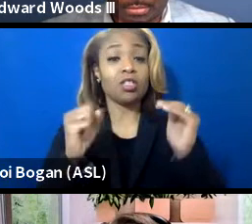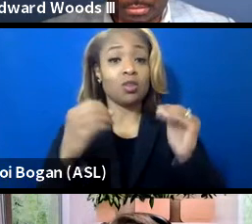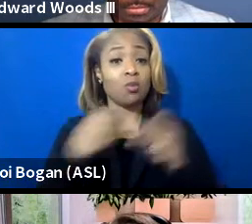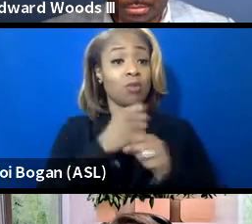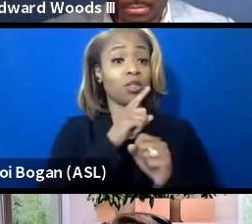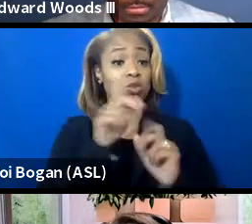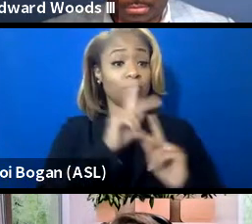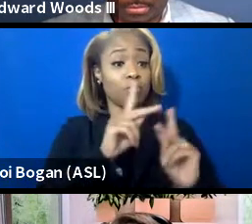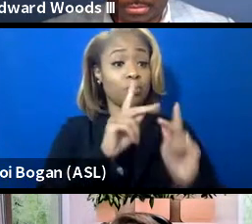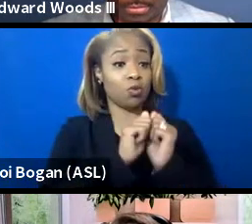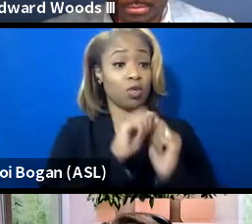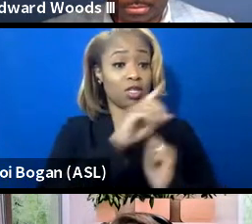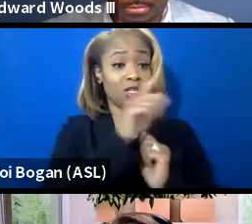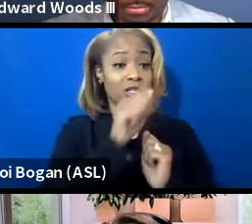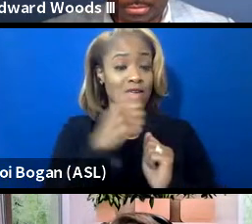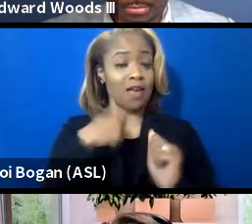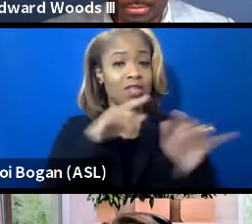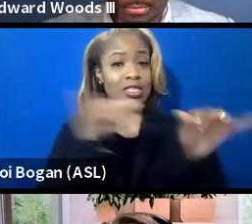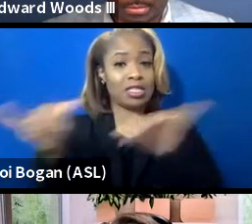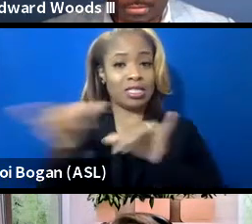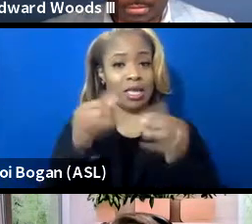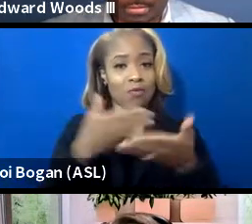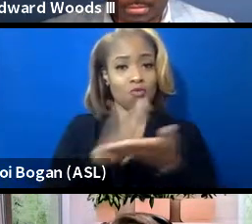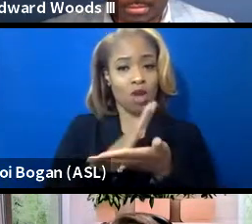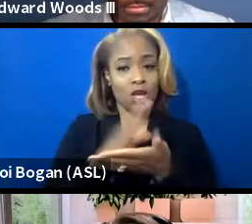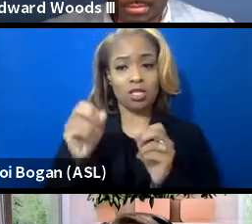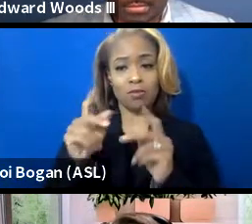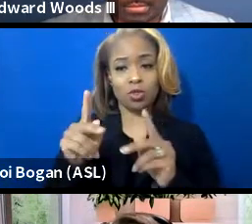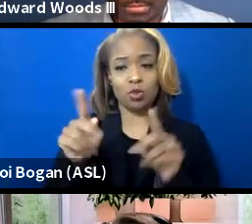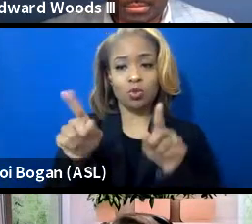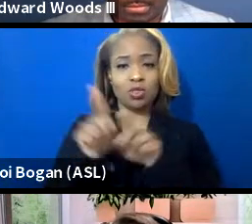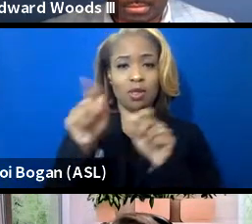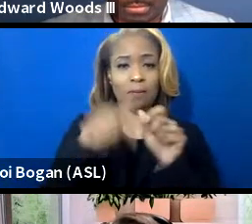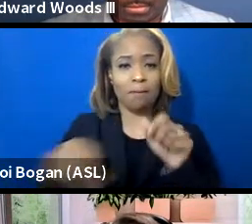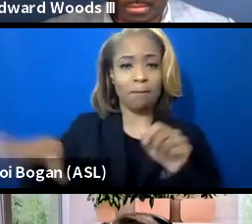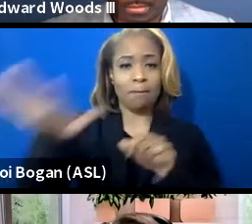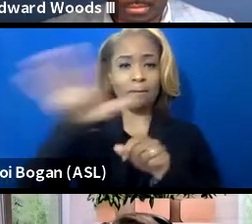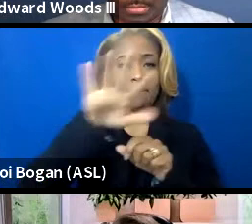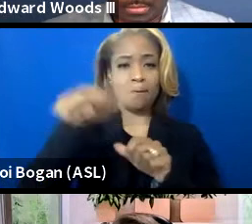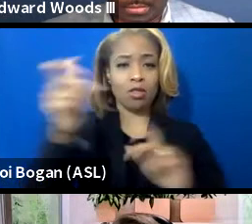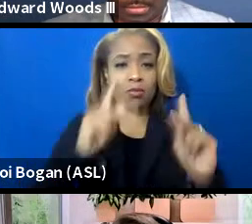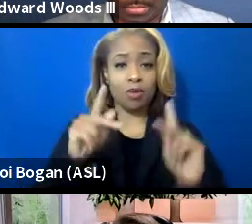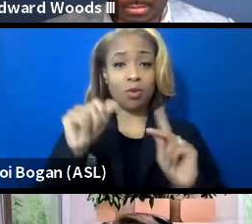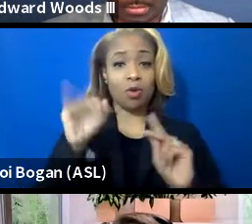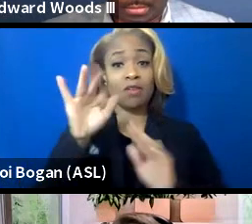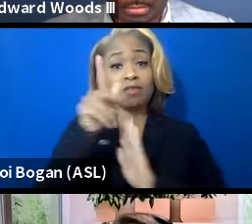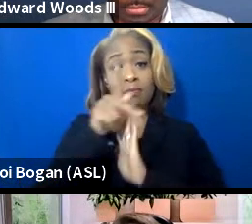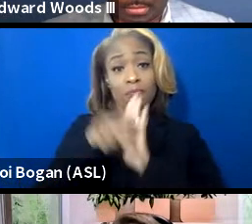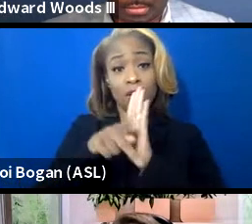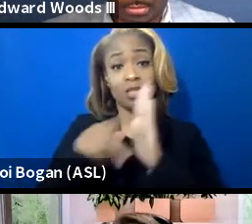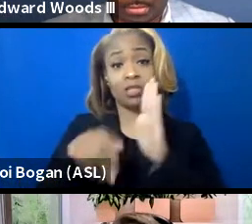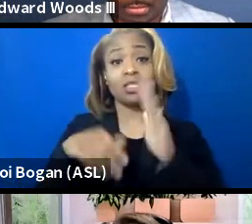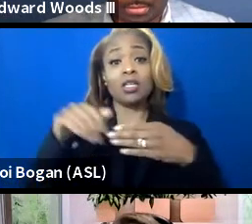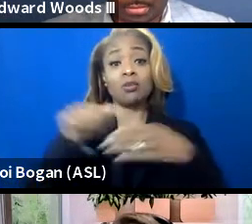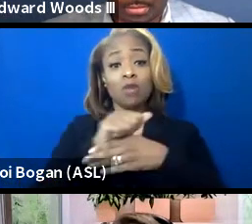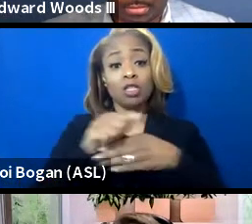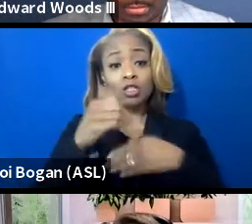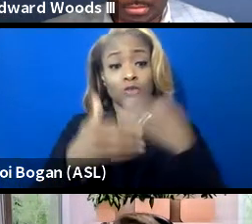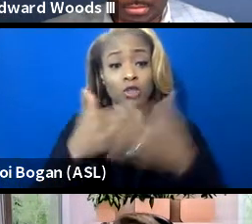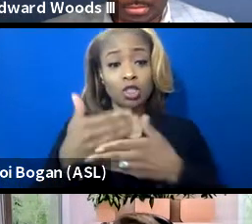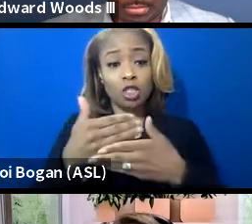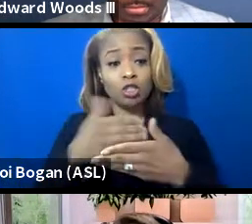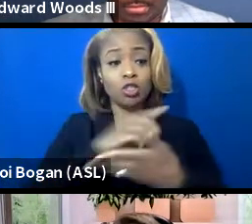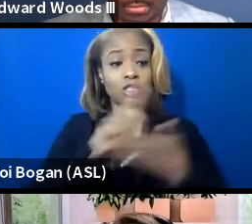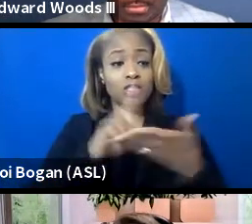have the same rights and opportunities as everyone else. If a policy, practice, or procedure designed or adopted by a